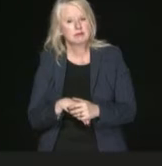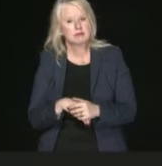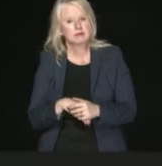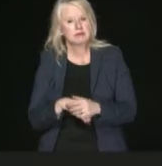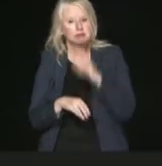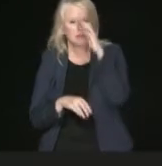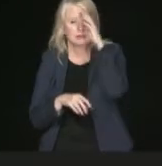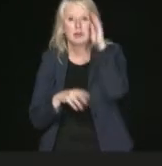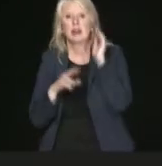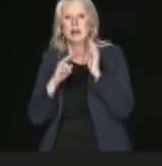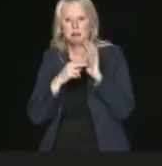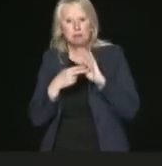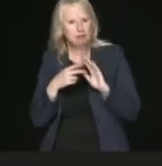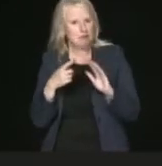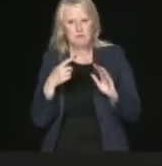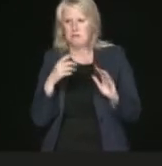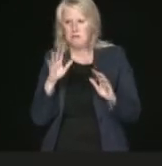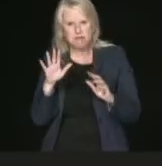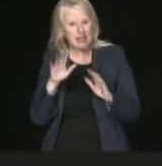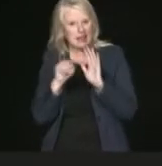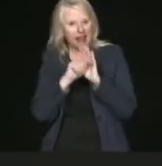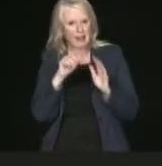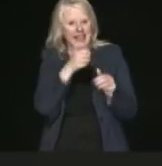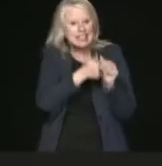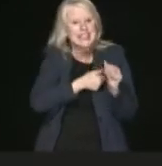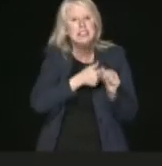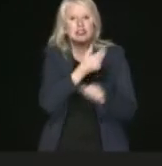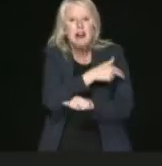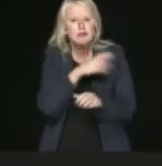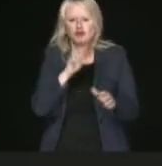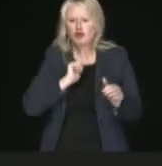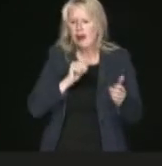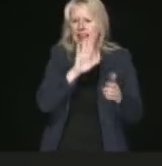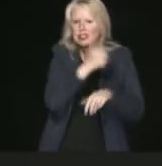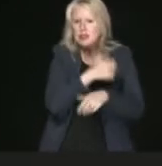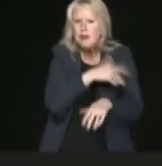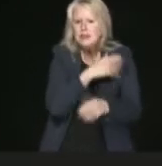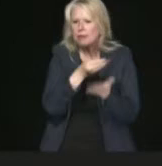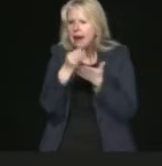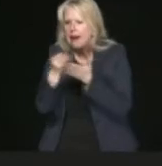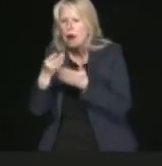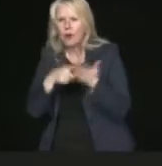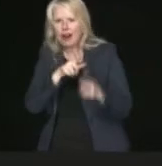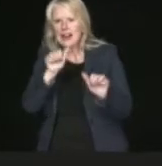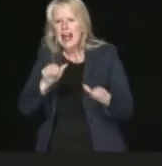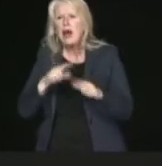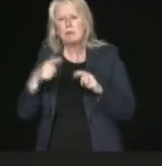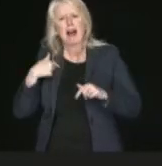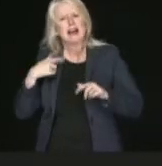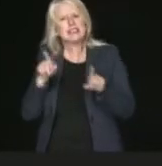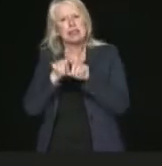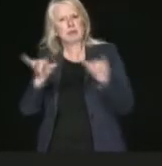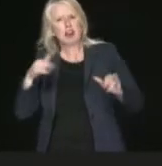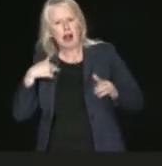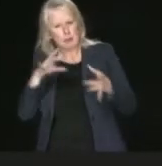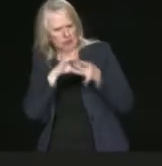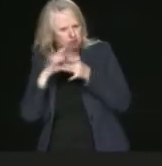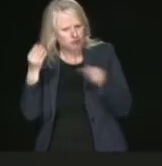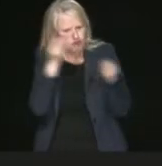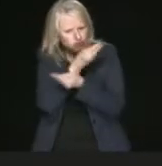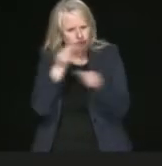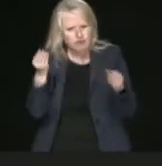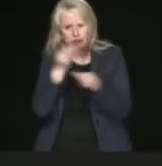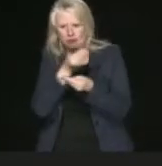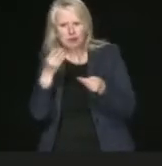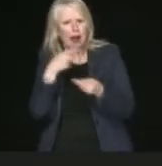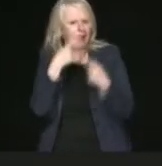be doing what they can. Of course, we must ensure that we are coordinating our efforts and we're aware of what's working